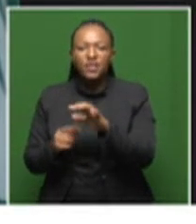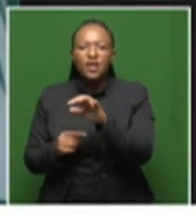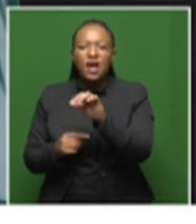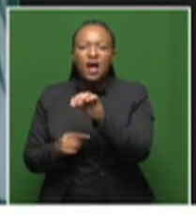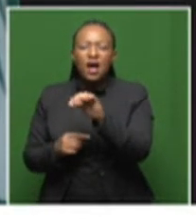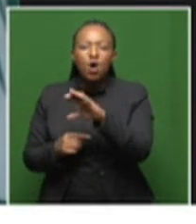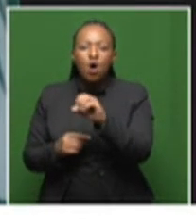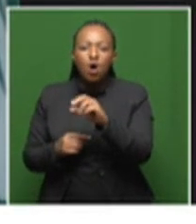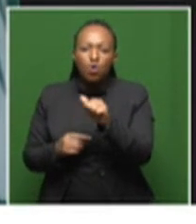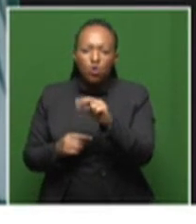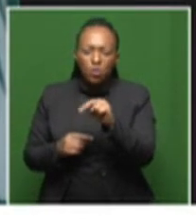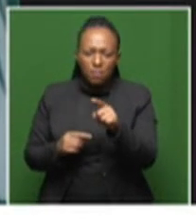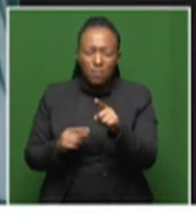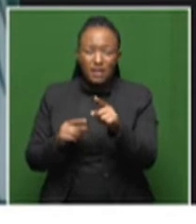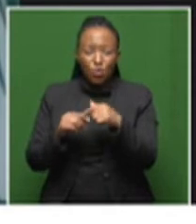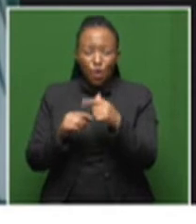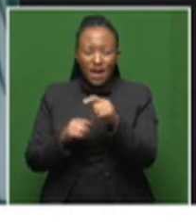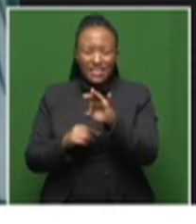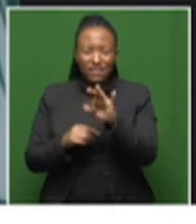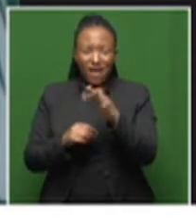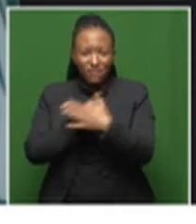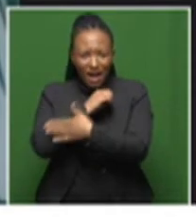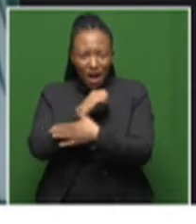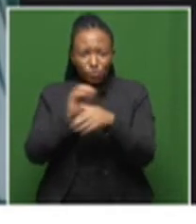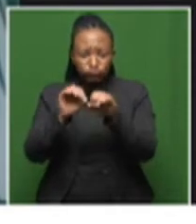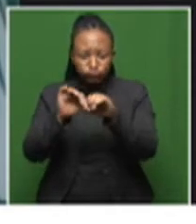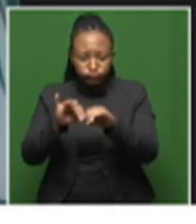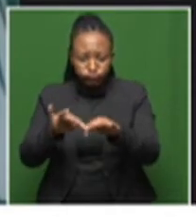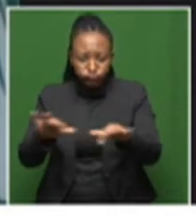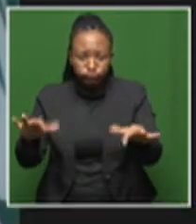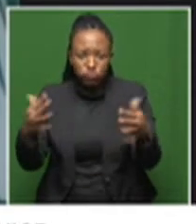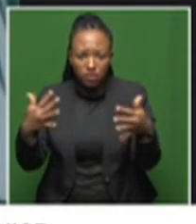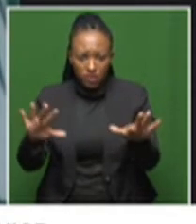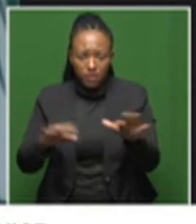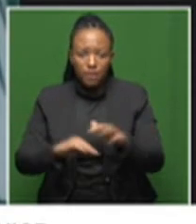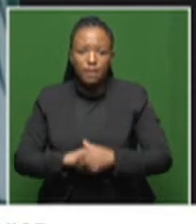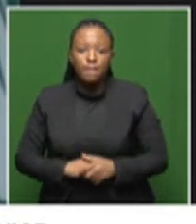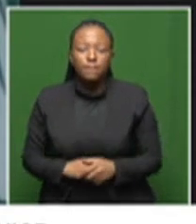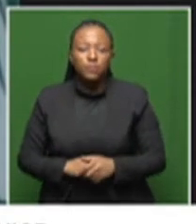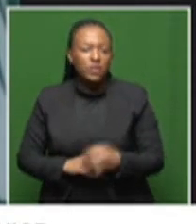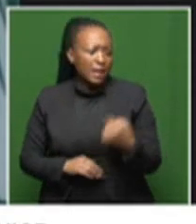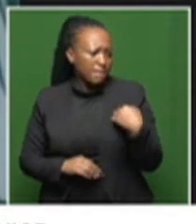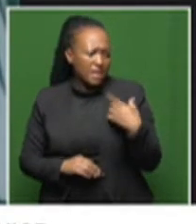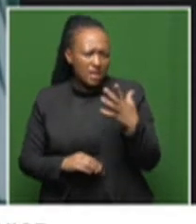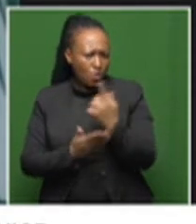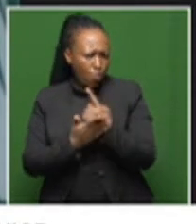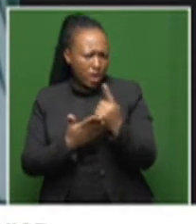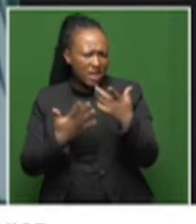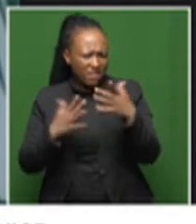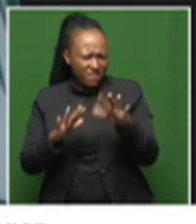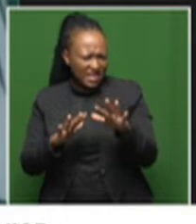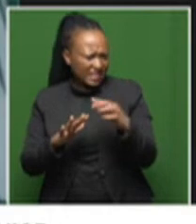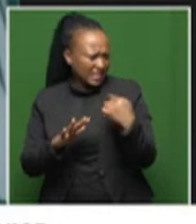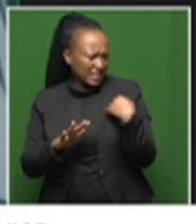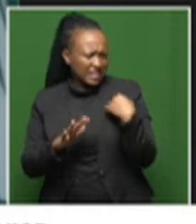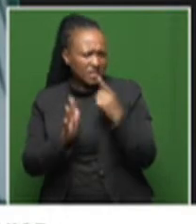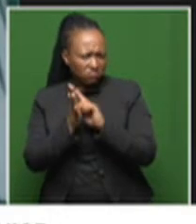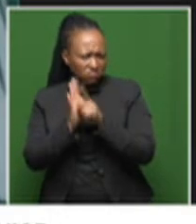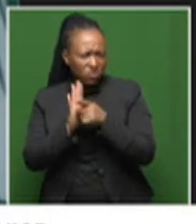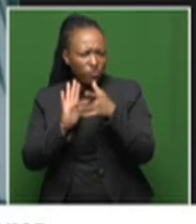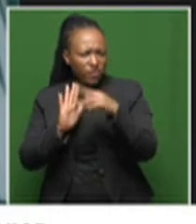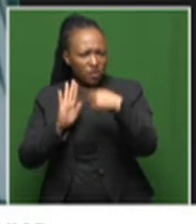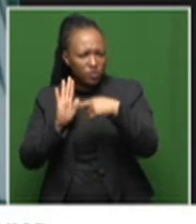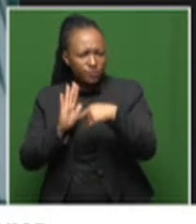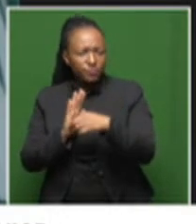found in more than 30 countries. Contrary to the false reports I saw during the week that you might have also read,